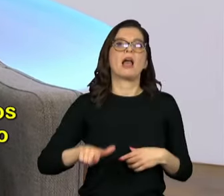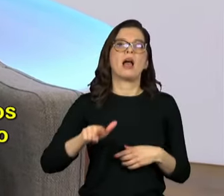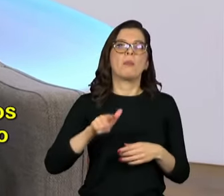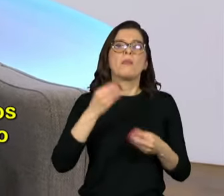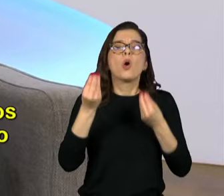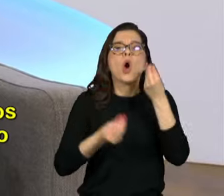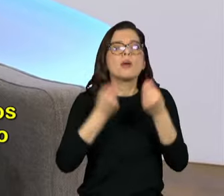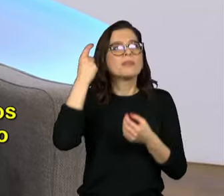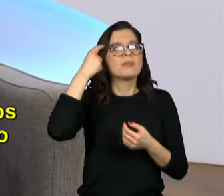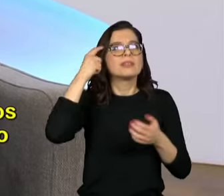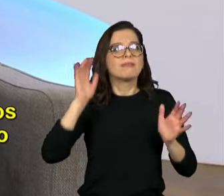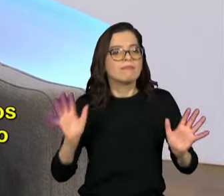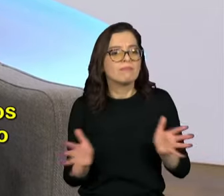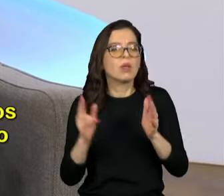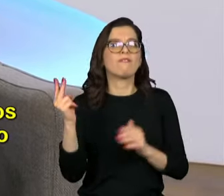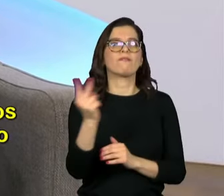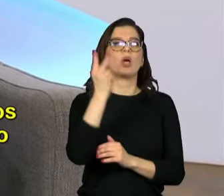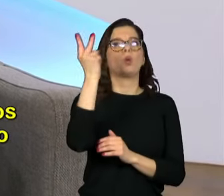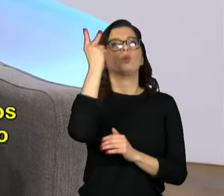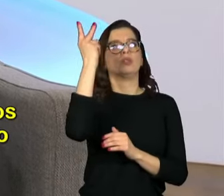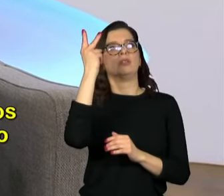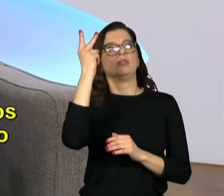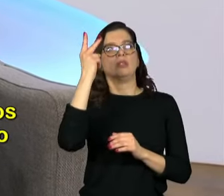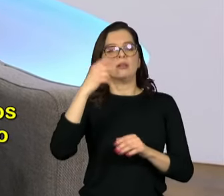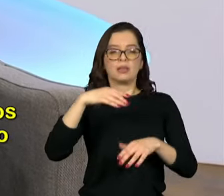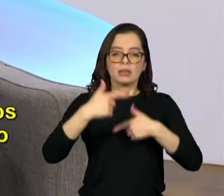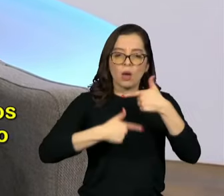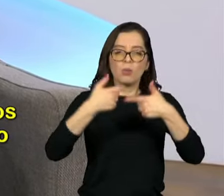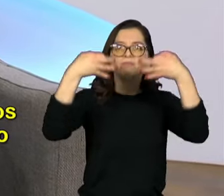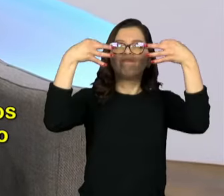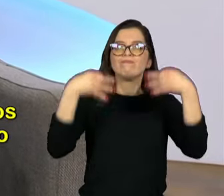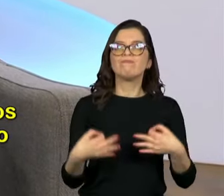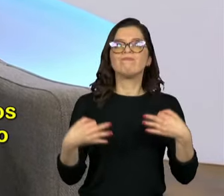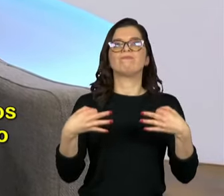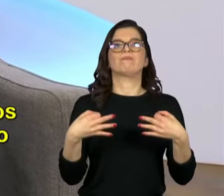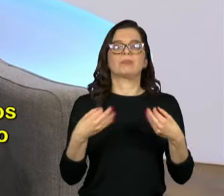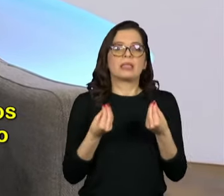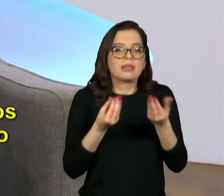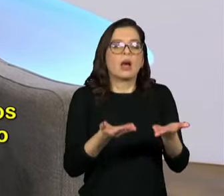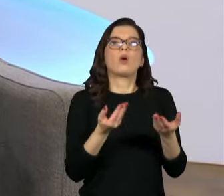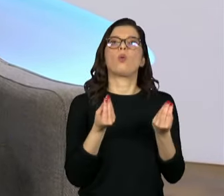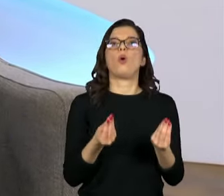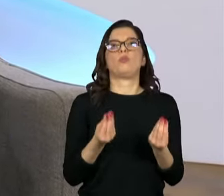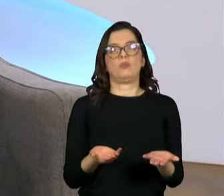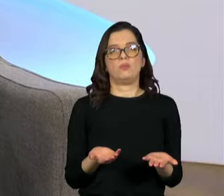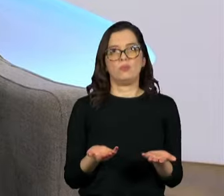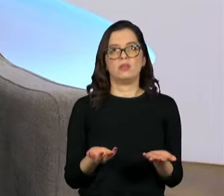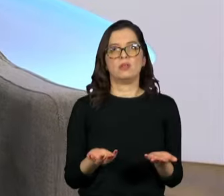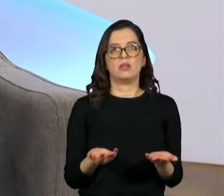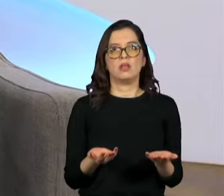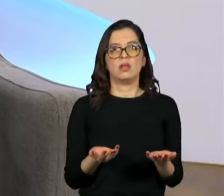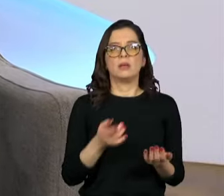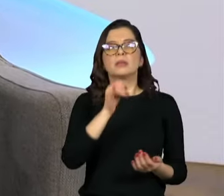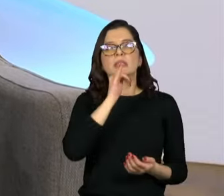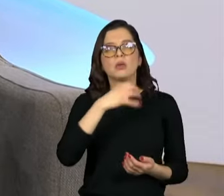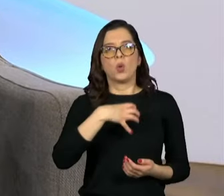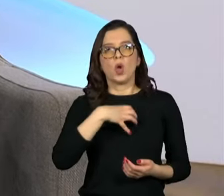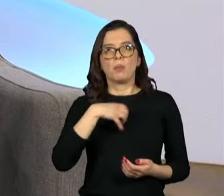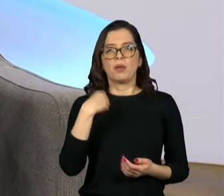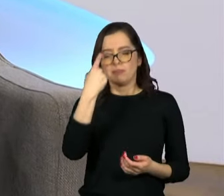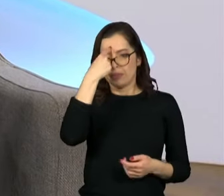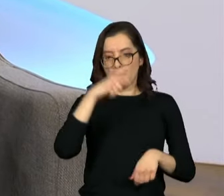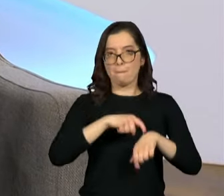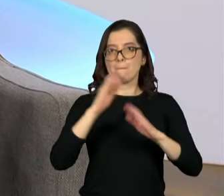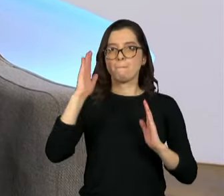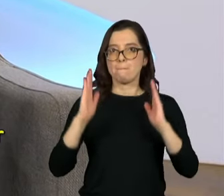valuable contribution. And we need to figure out how to accord dignity to work in a way we began